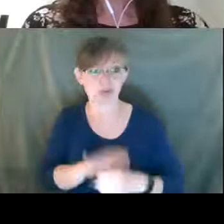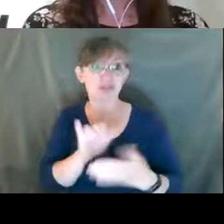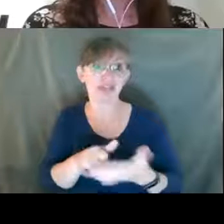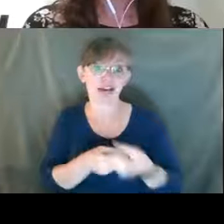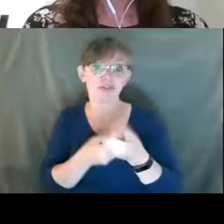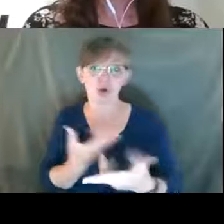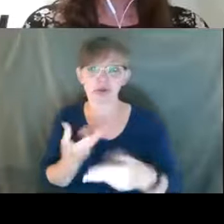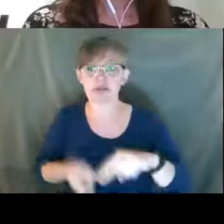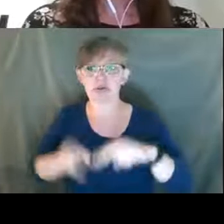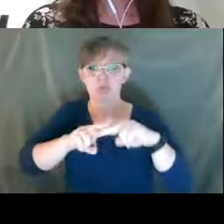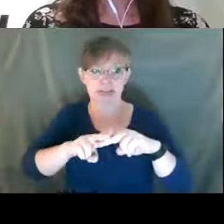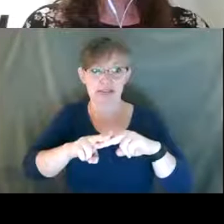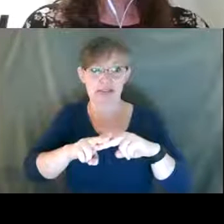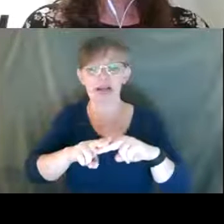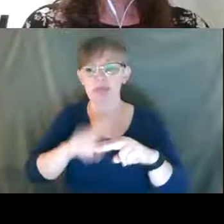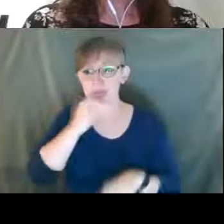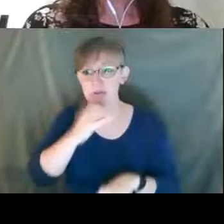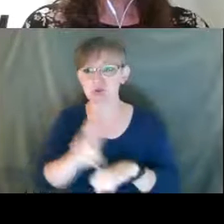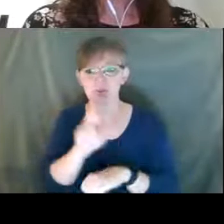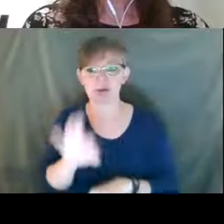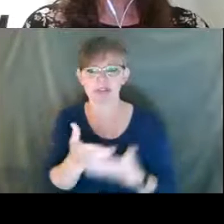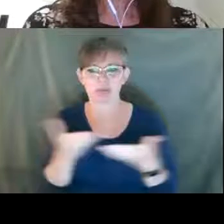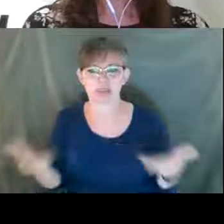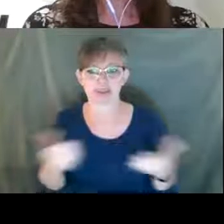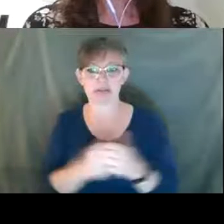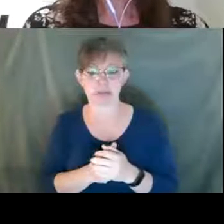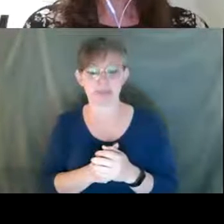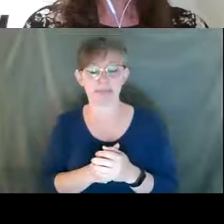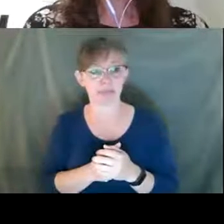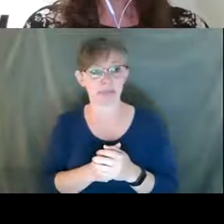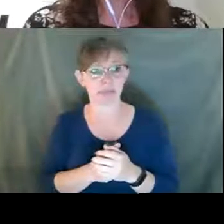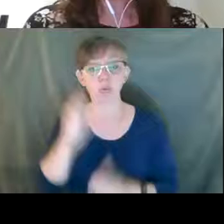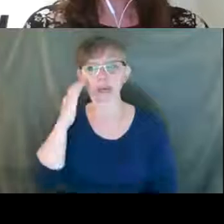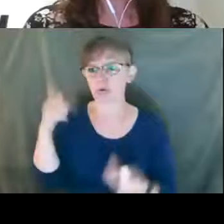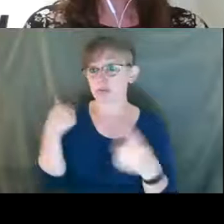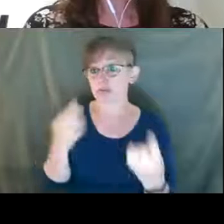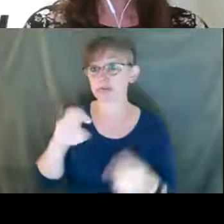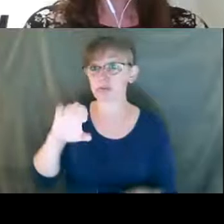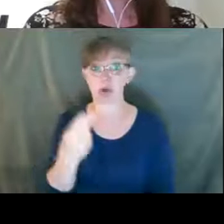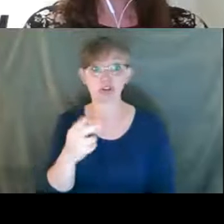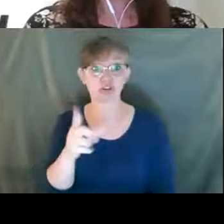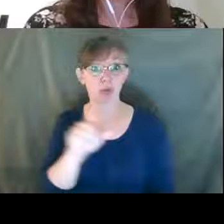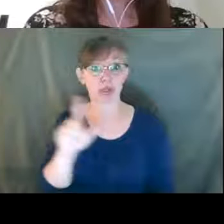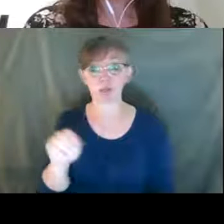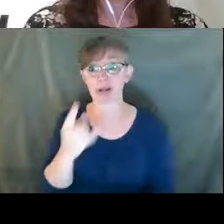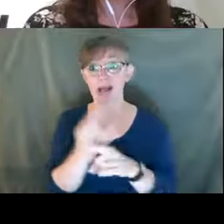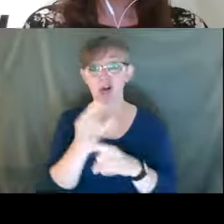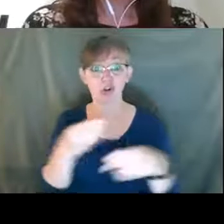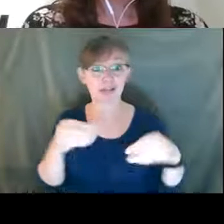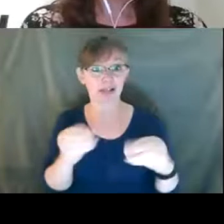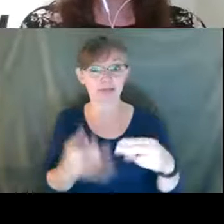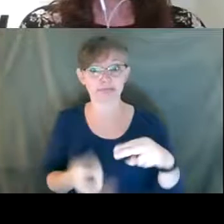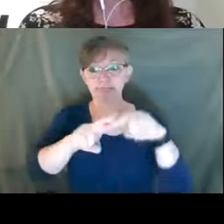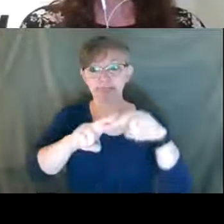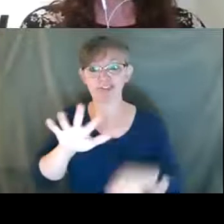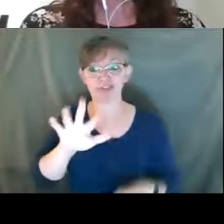misuse. We know that since March of 2020, alcohol sales have risen 54%